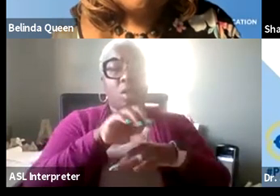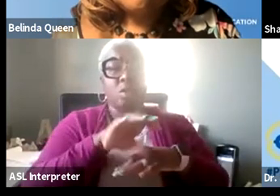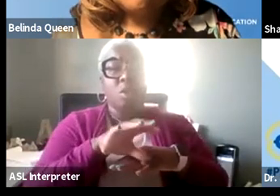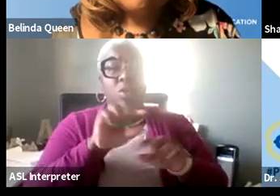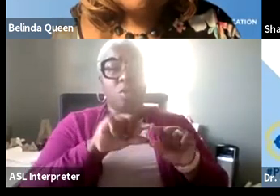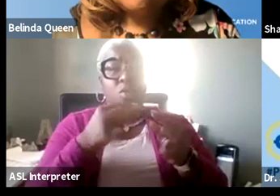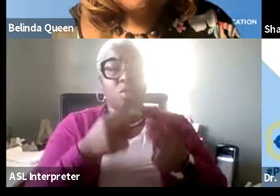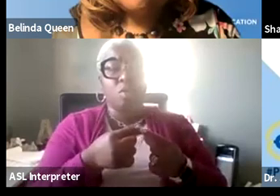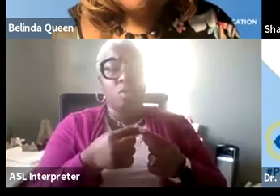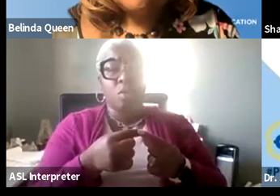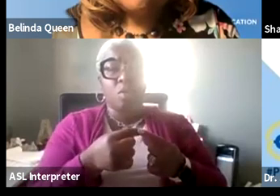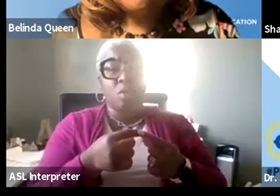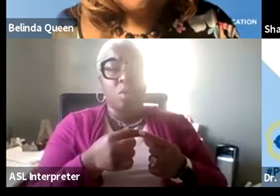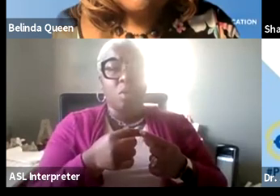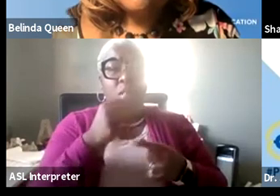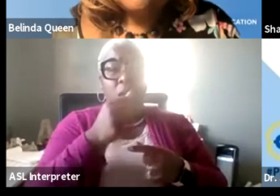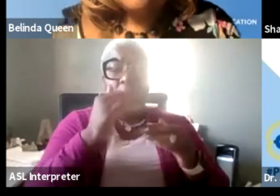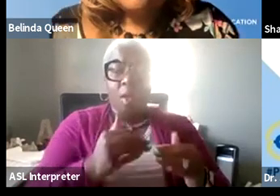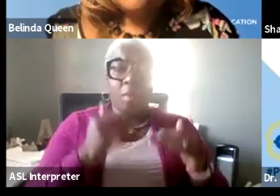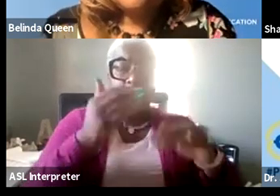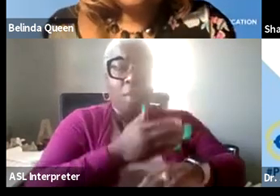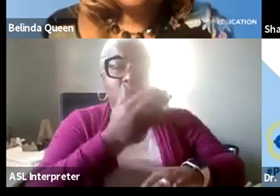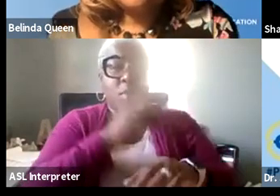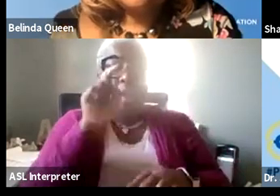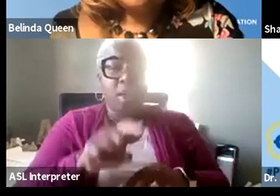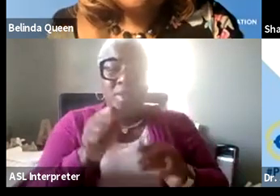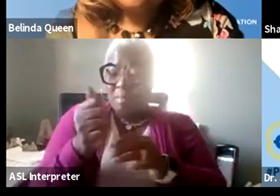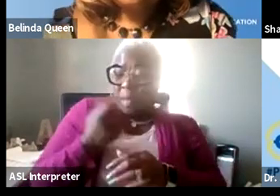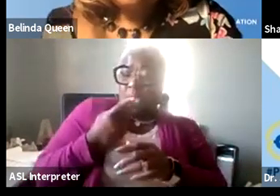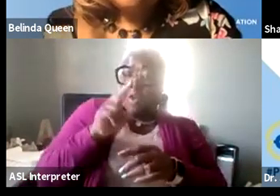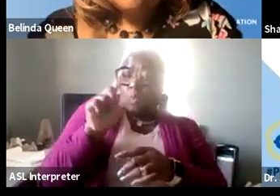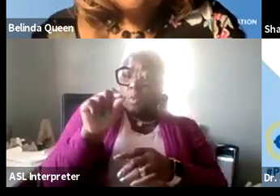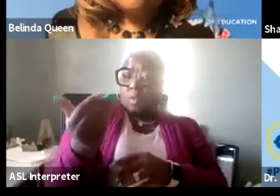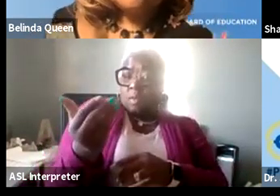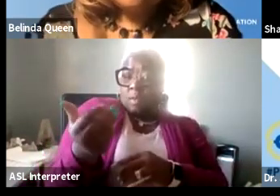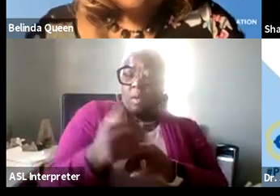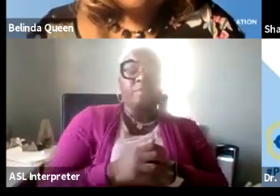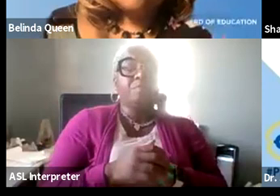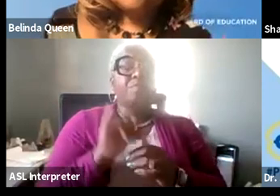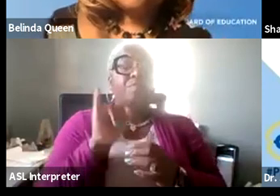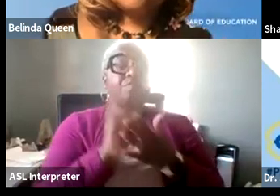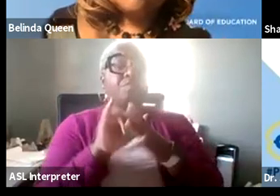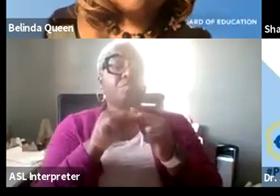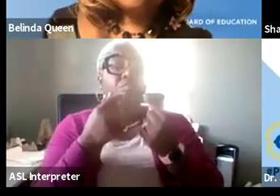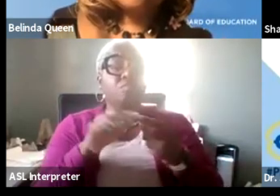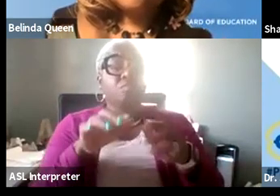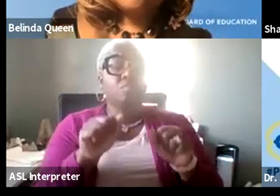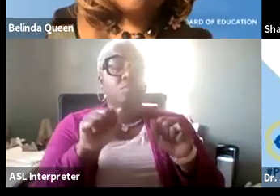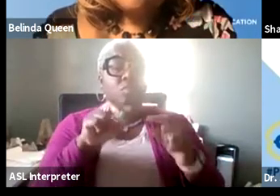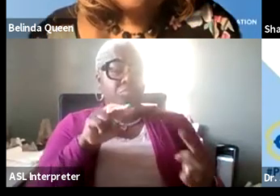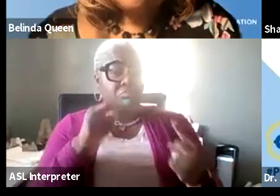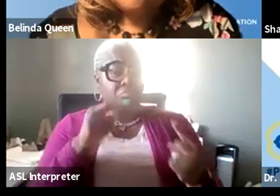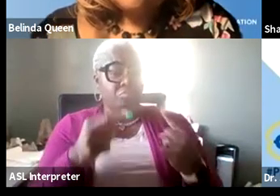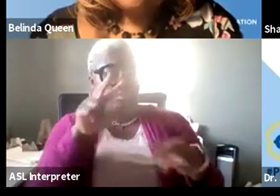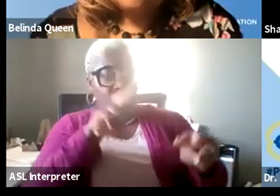prioritized the district's capital improvement needs back in 2015. And that group took an objective look at